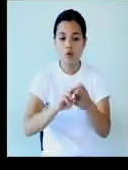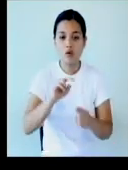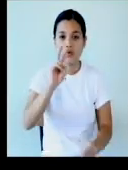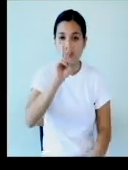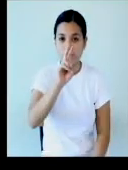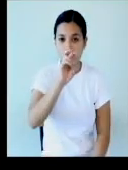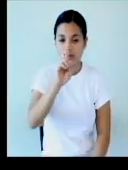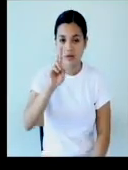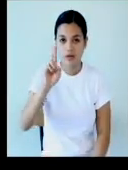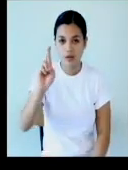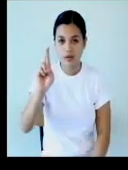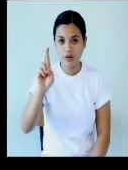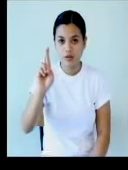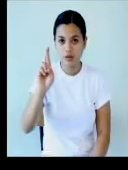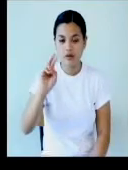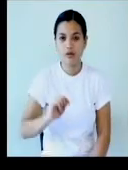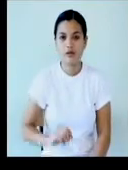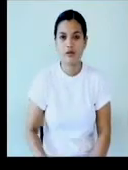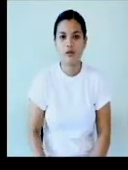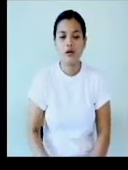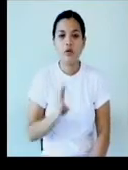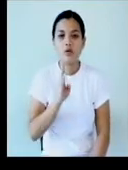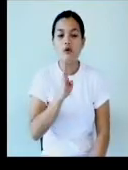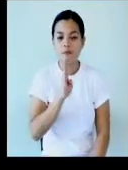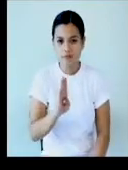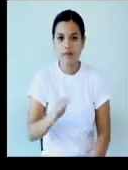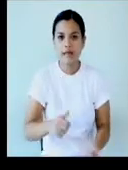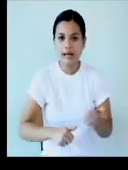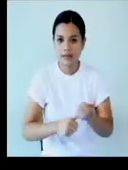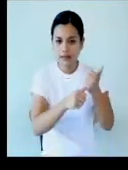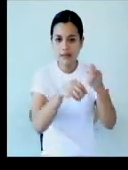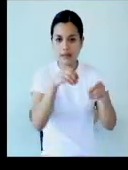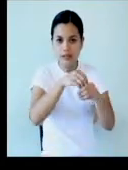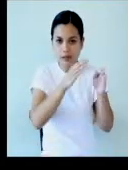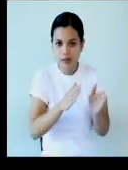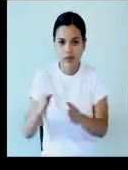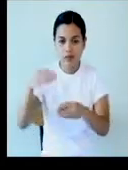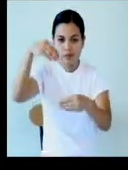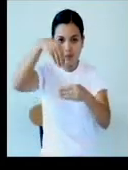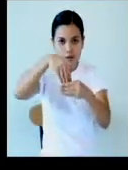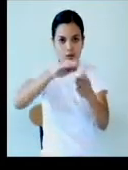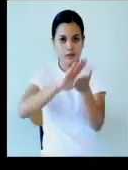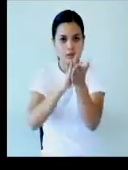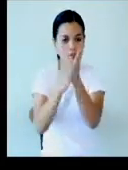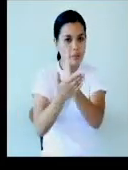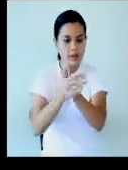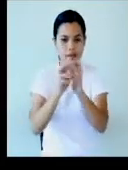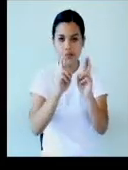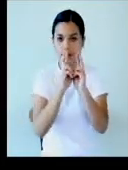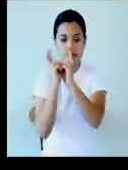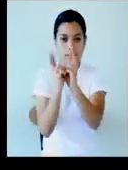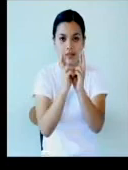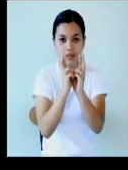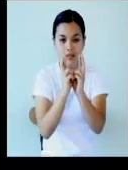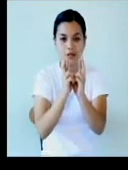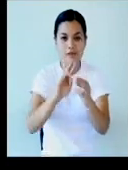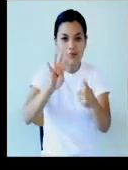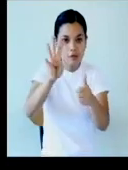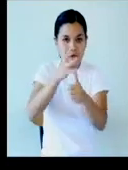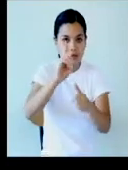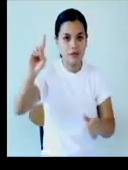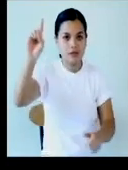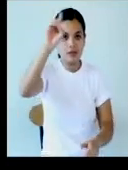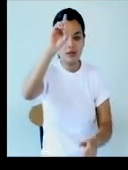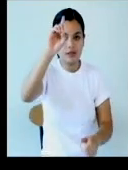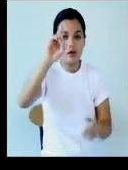in your Voter's Registration Receipt, or VRR, may be assisted in the preparation of their ballots by any relative of the 4th